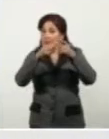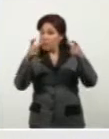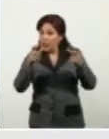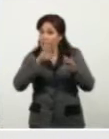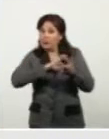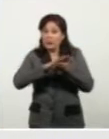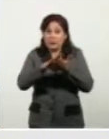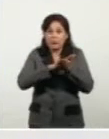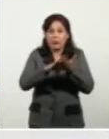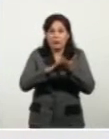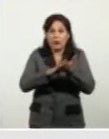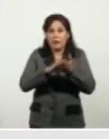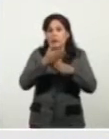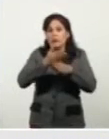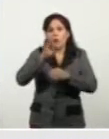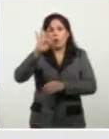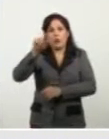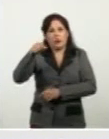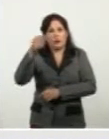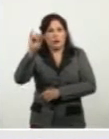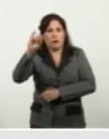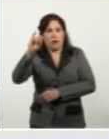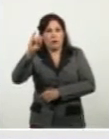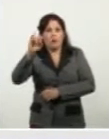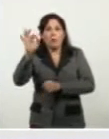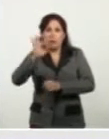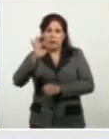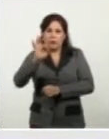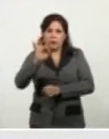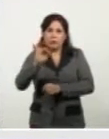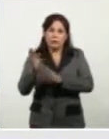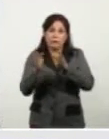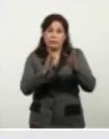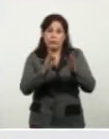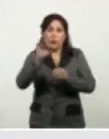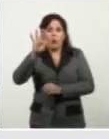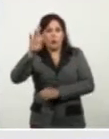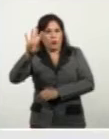And already in the evolution of the pandemic,